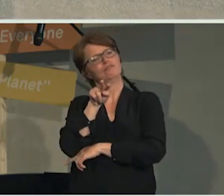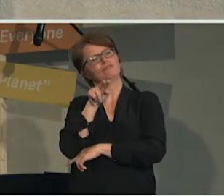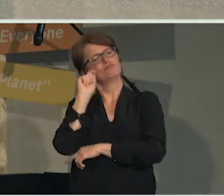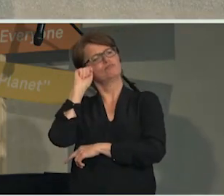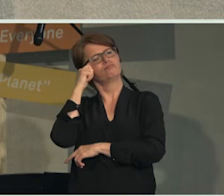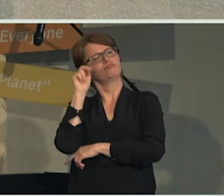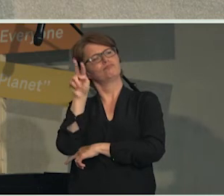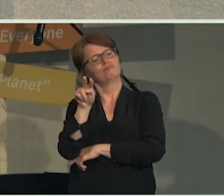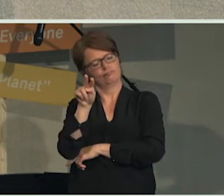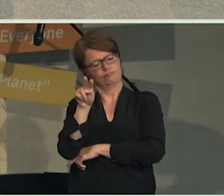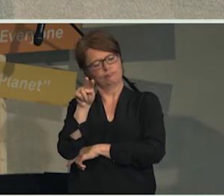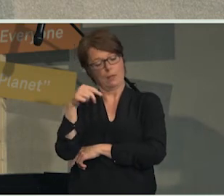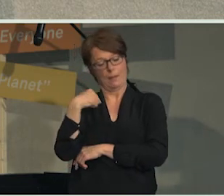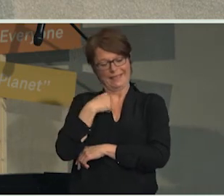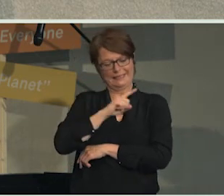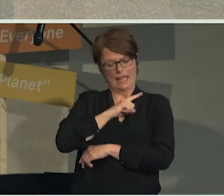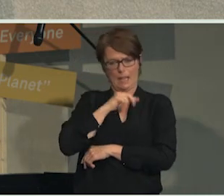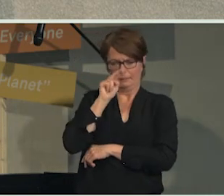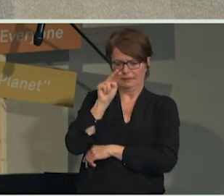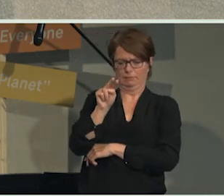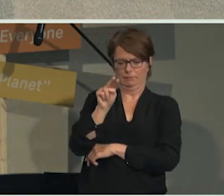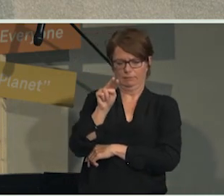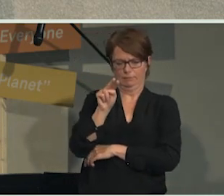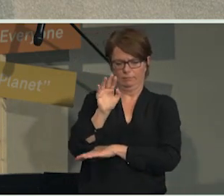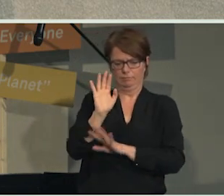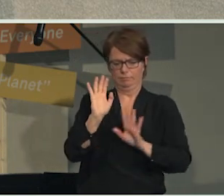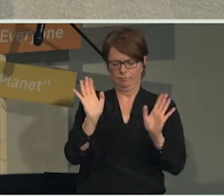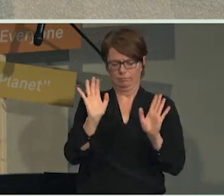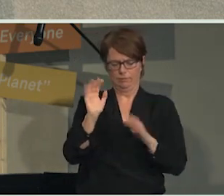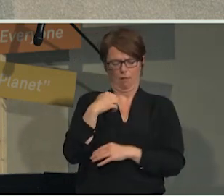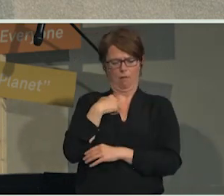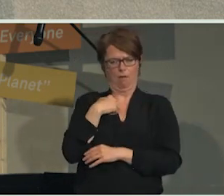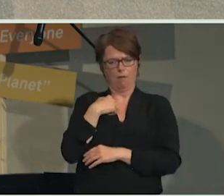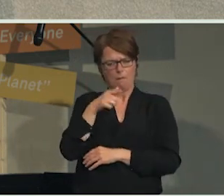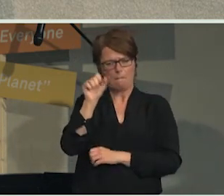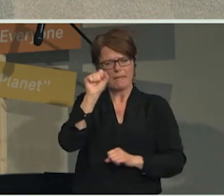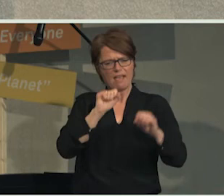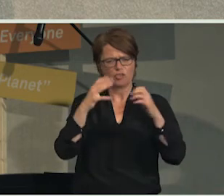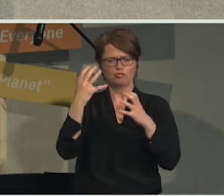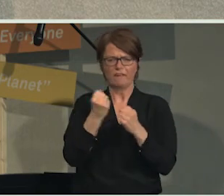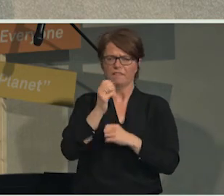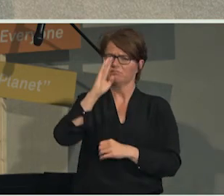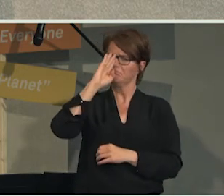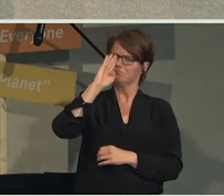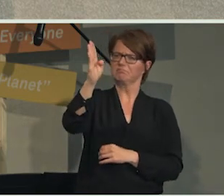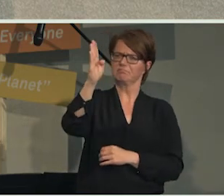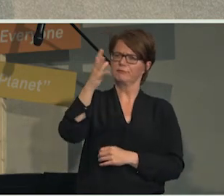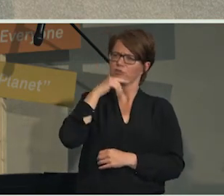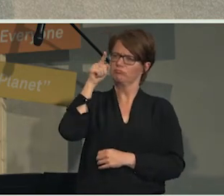I said, colleagues, as a lawyer, university, Potsdam in the room? Okay, you know that city.